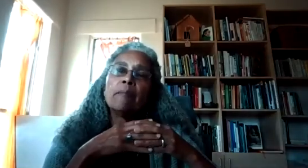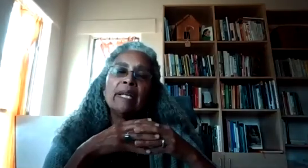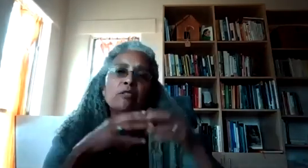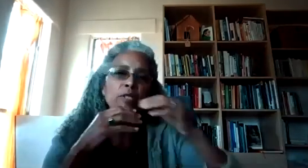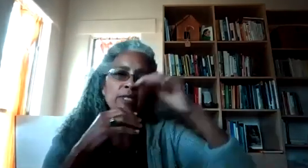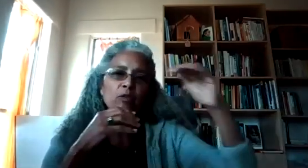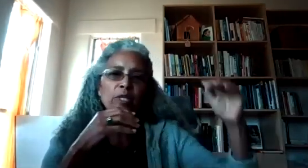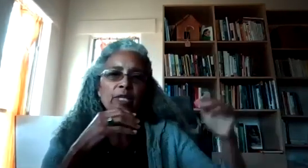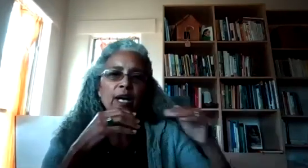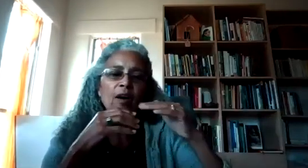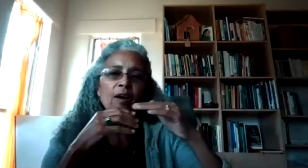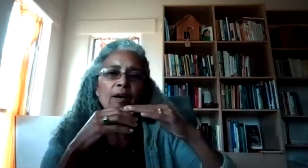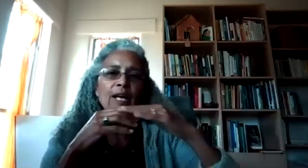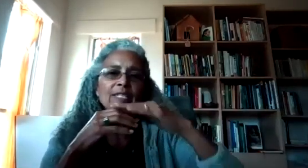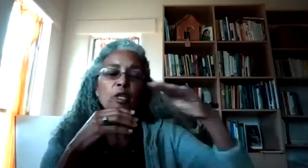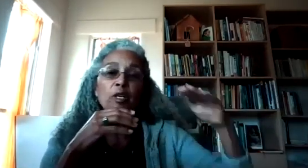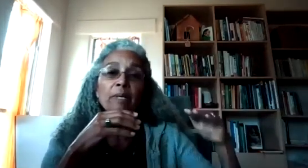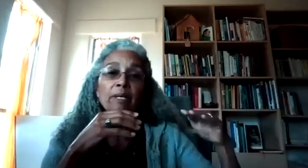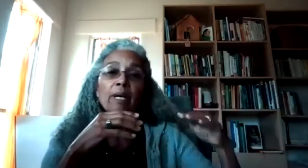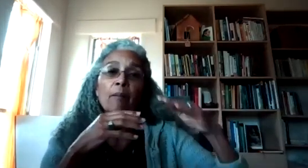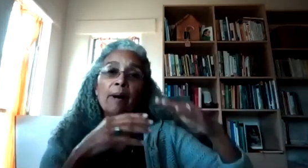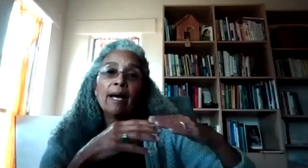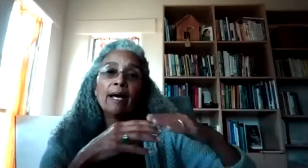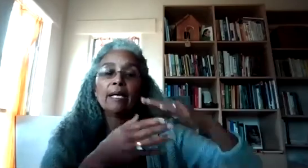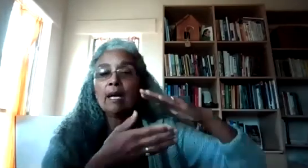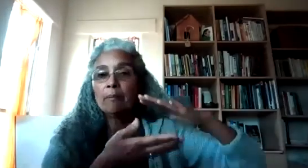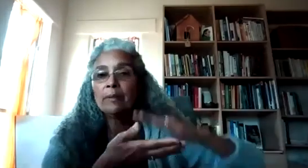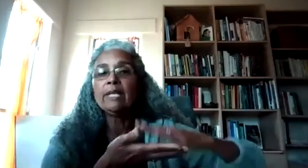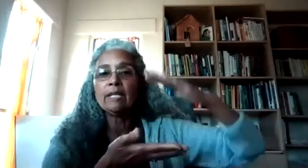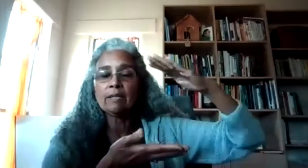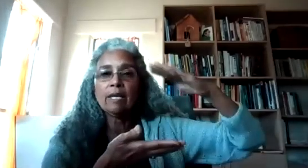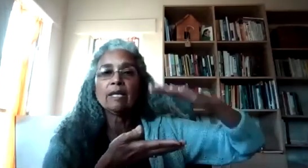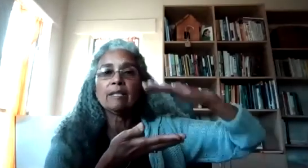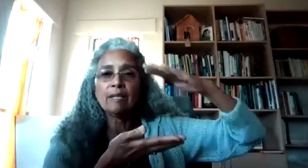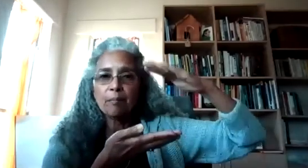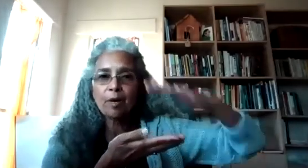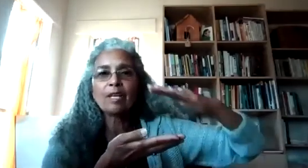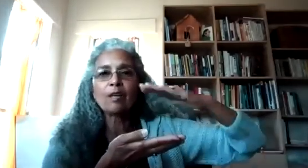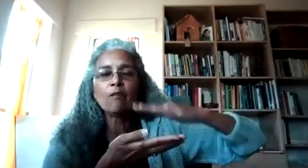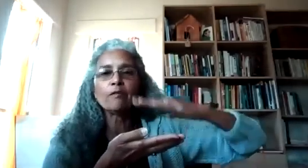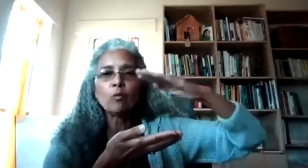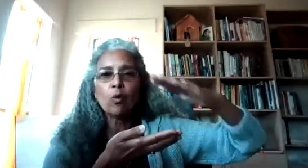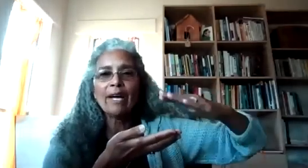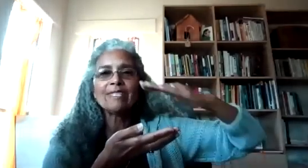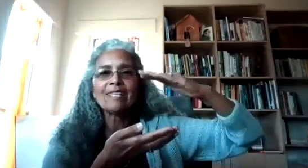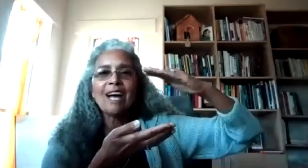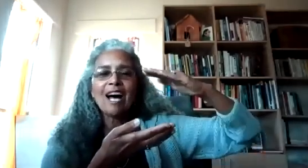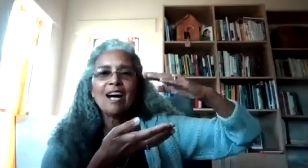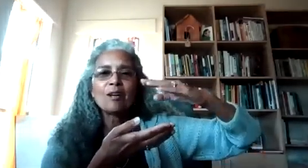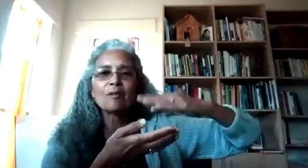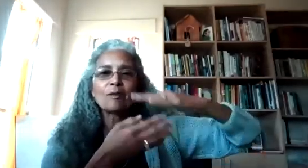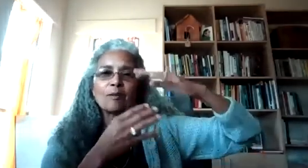our matrices really are determined by being part of the white